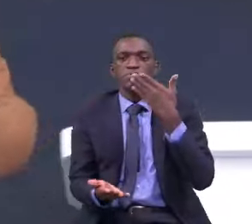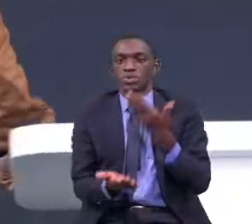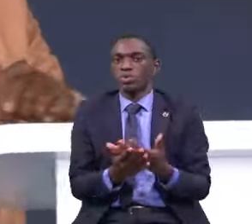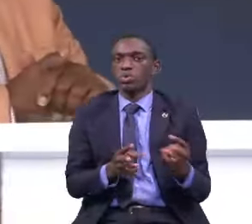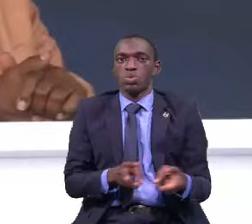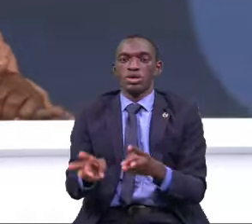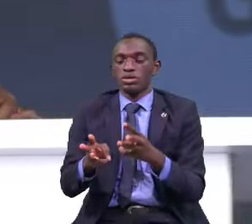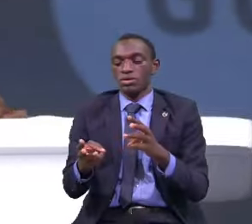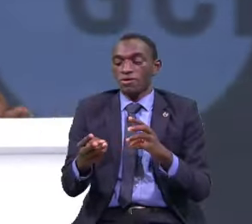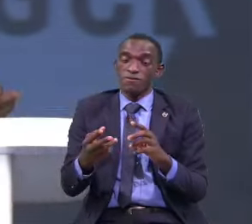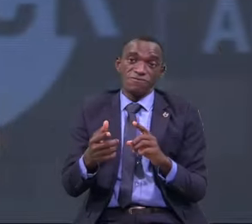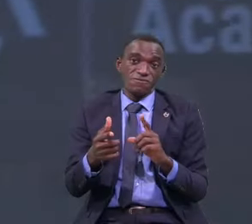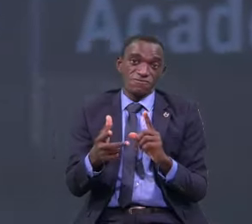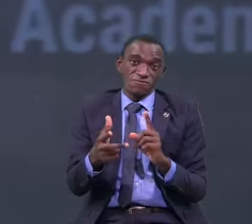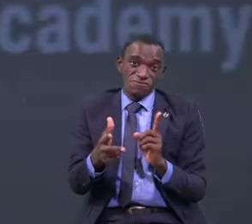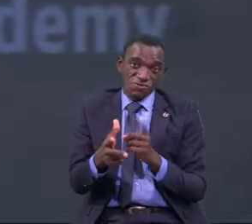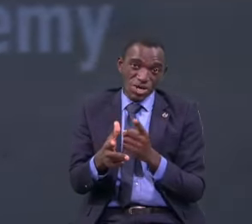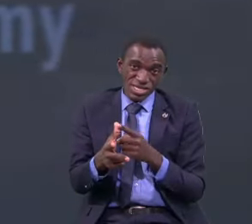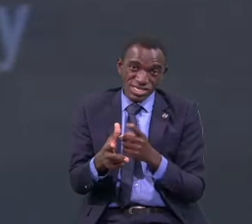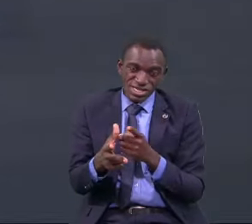Number one,